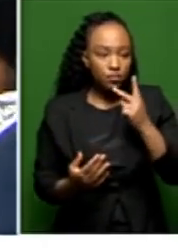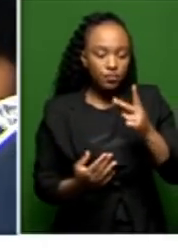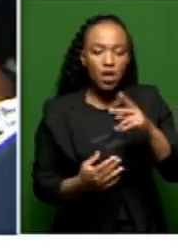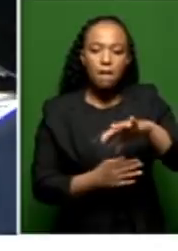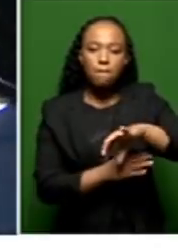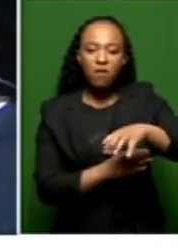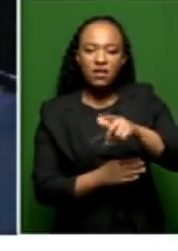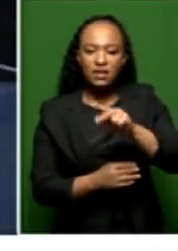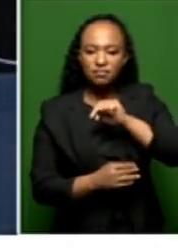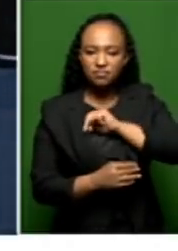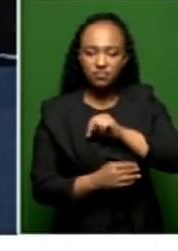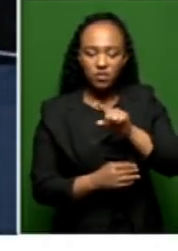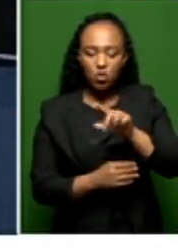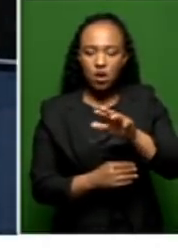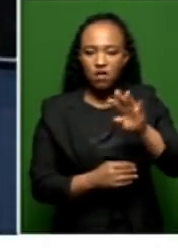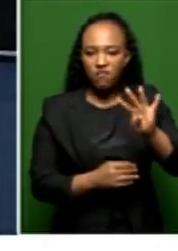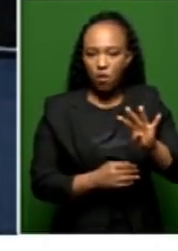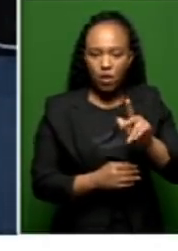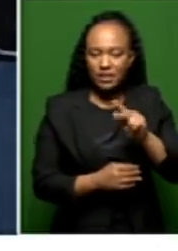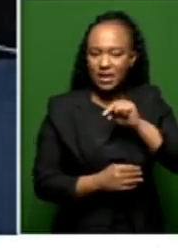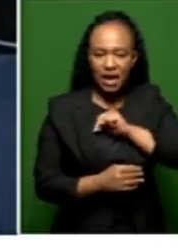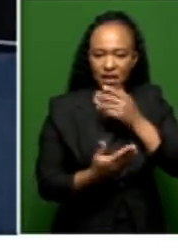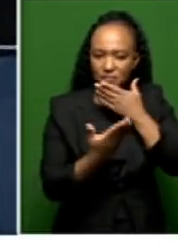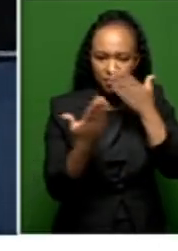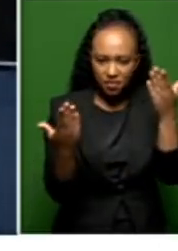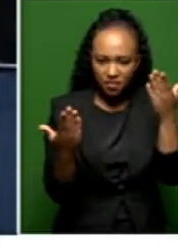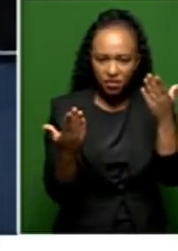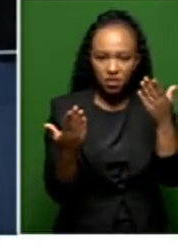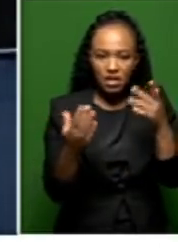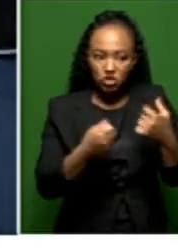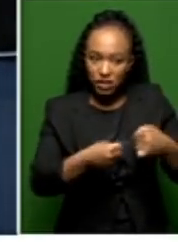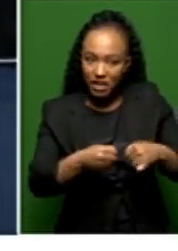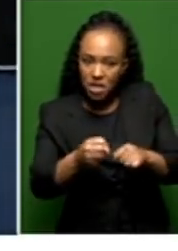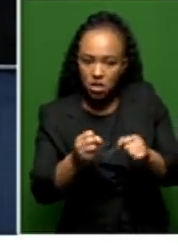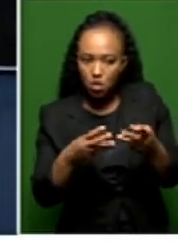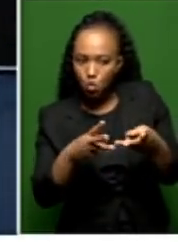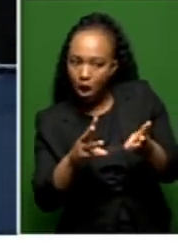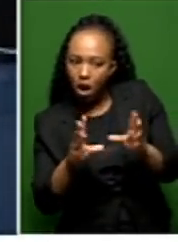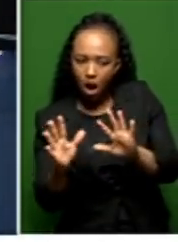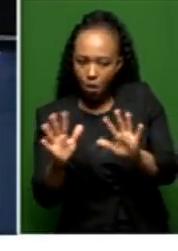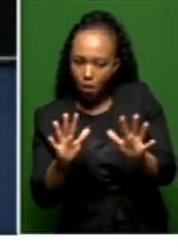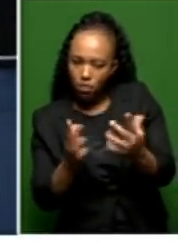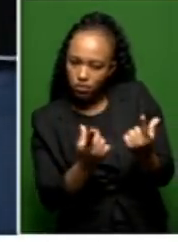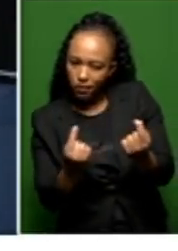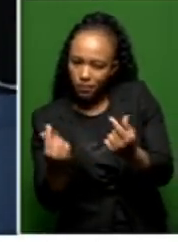KZN. 1994, you didn't have KZN, but the strategy and tactics that you